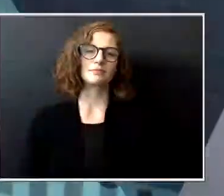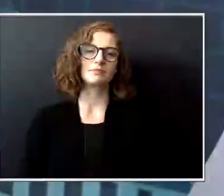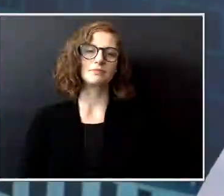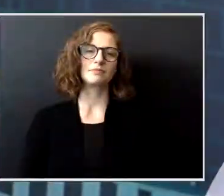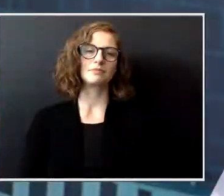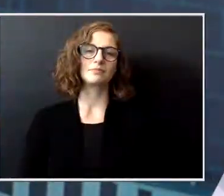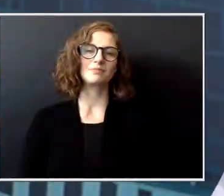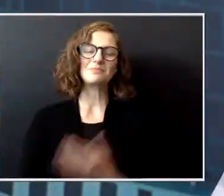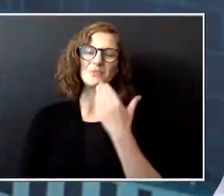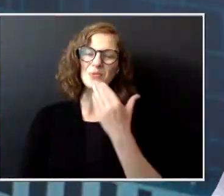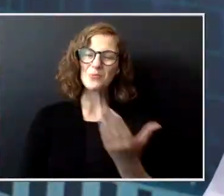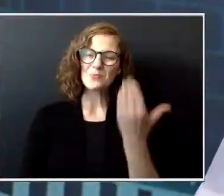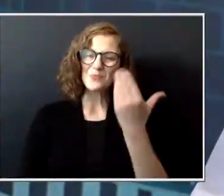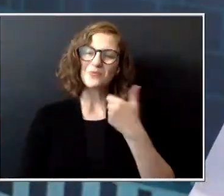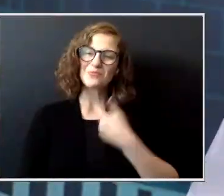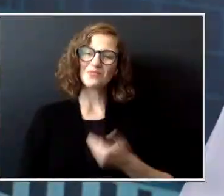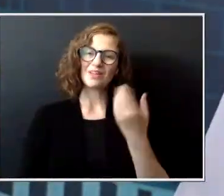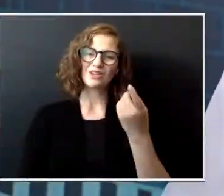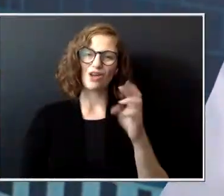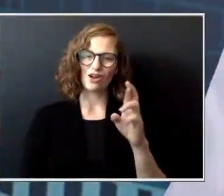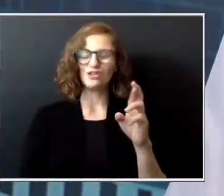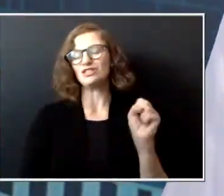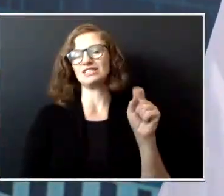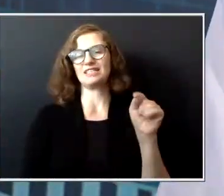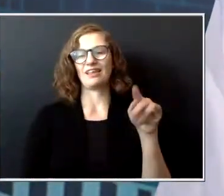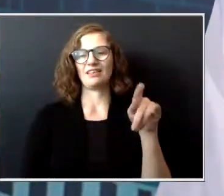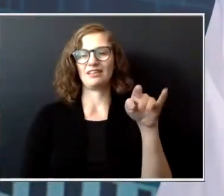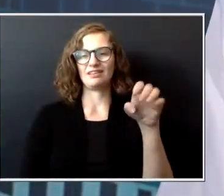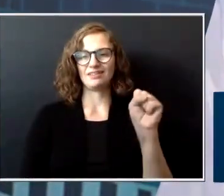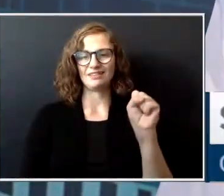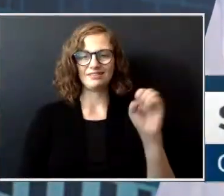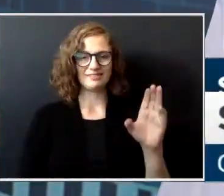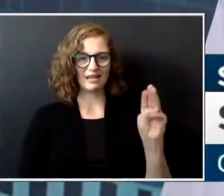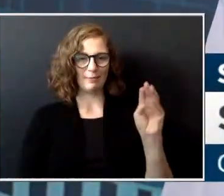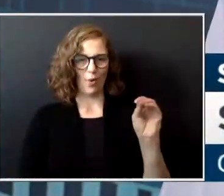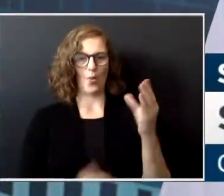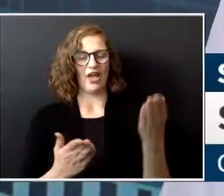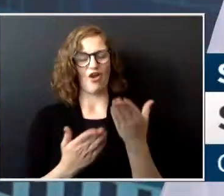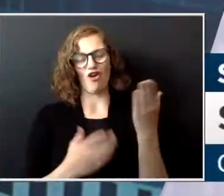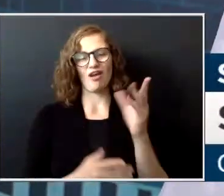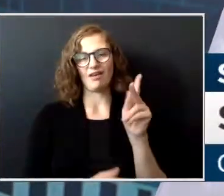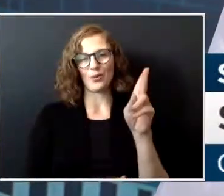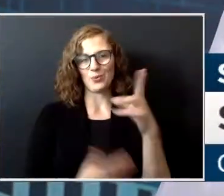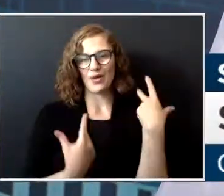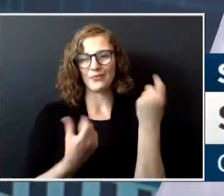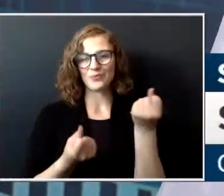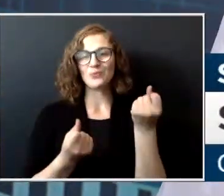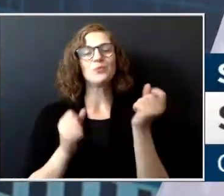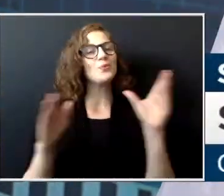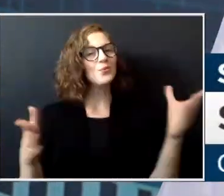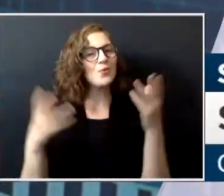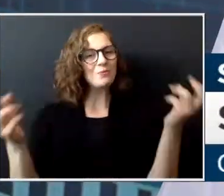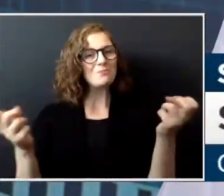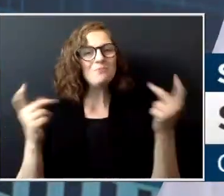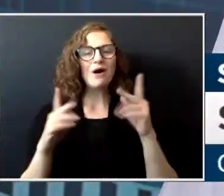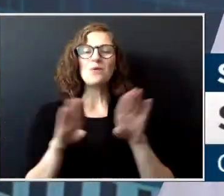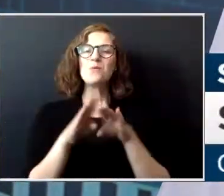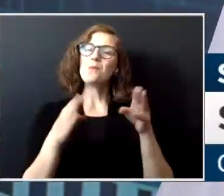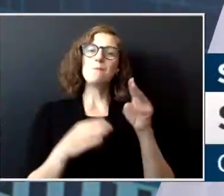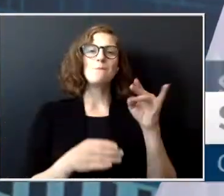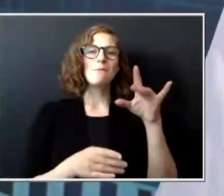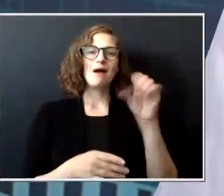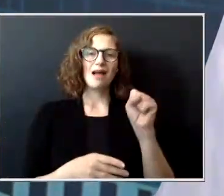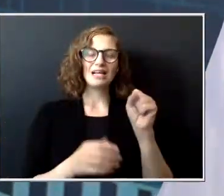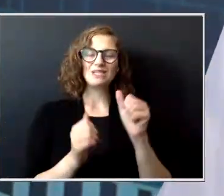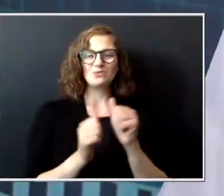Good morning. I'm Dr. Stites, the Chief Medical Officer here at the University of Kansas Health System. Welcome back to Open Mics with Dr. Stites and our monthly